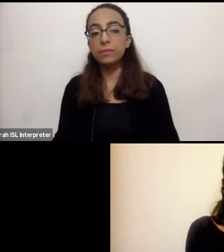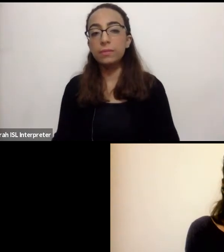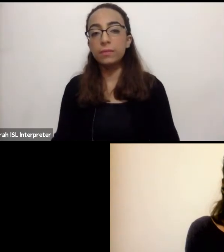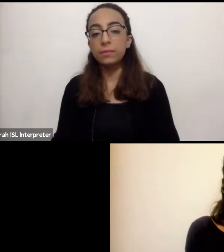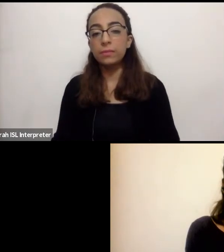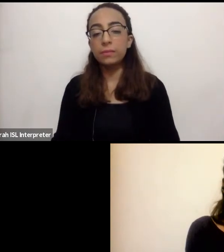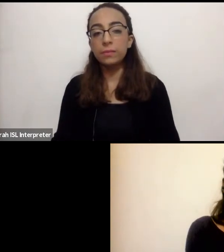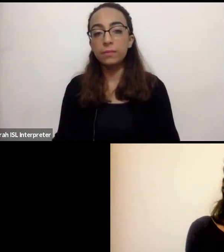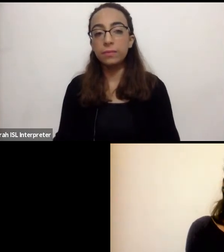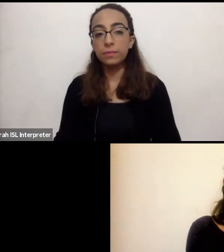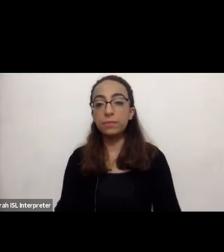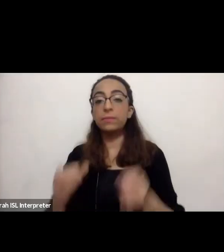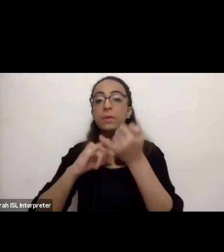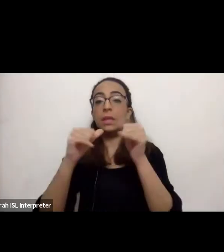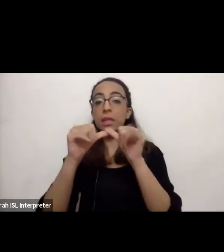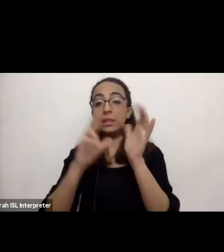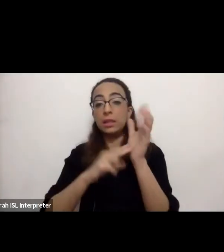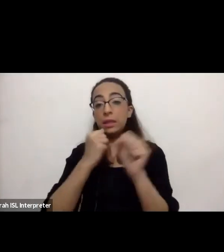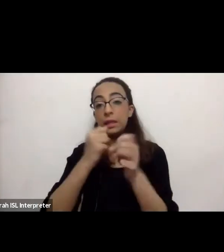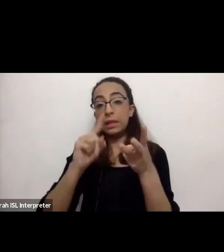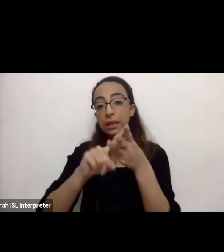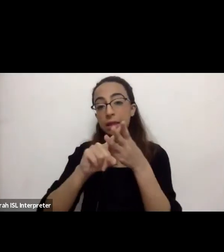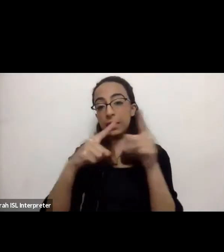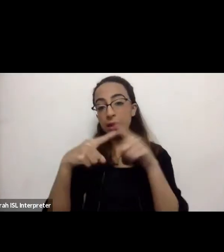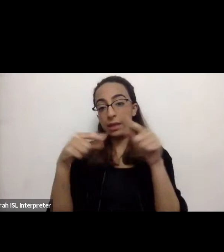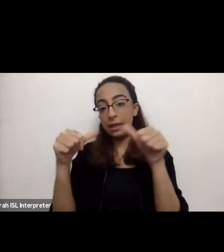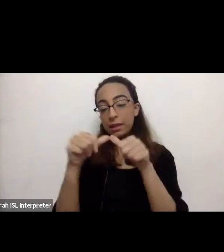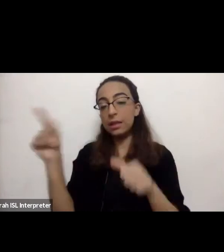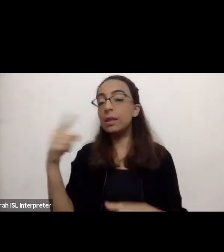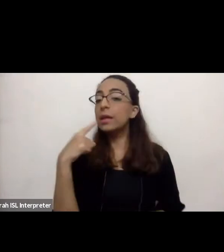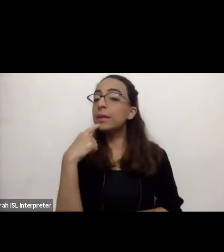Thank you very much, Mr. Saurabh Chandra.